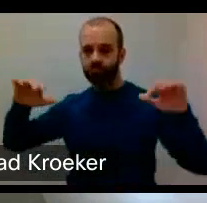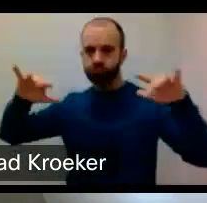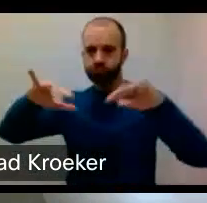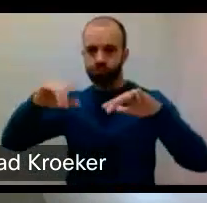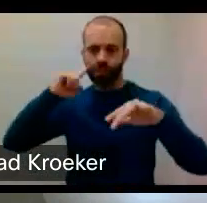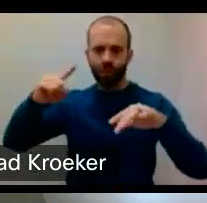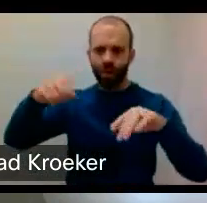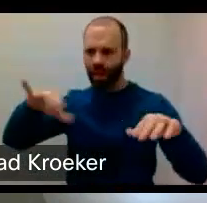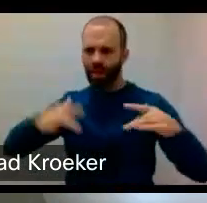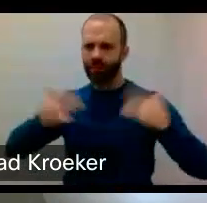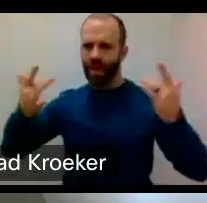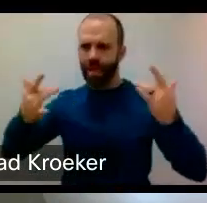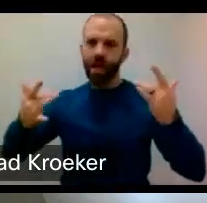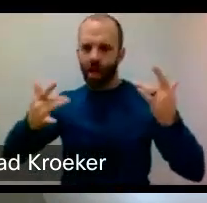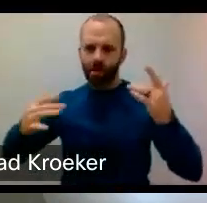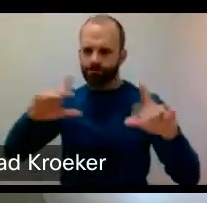event.